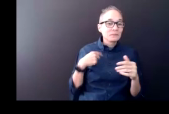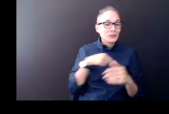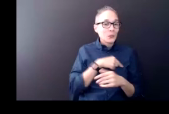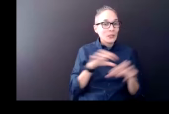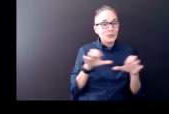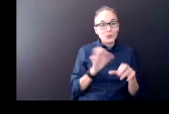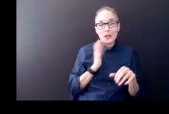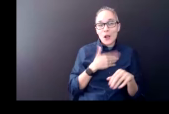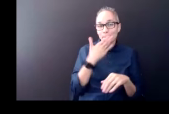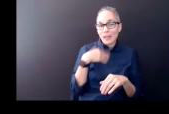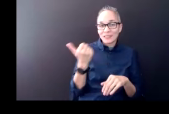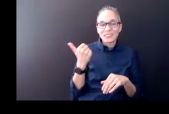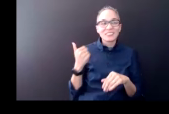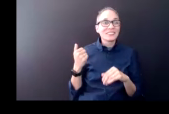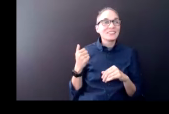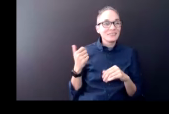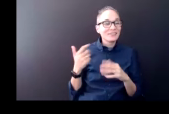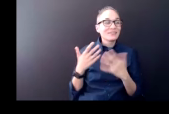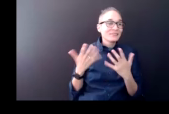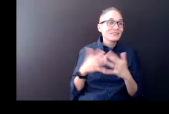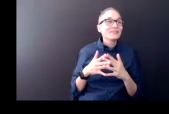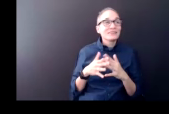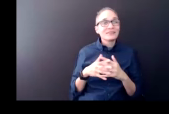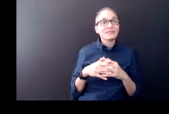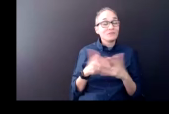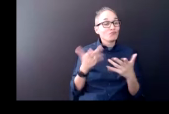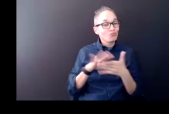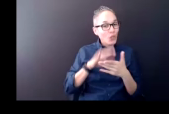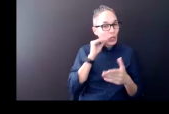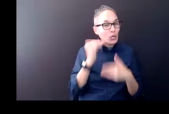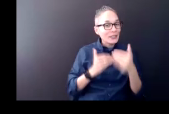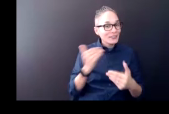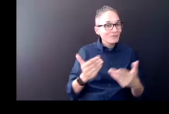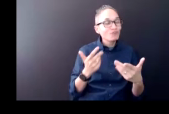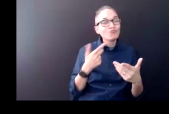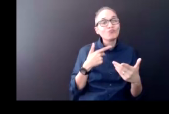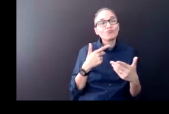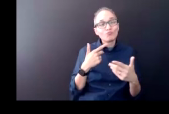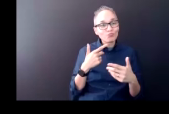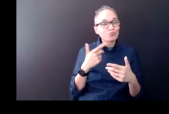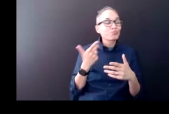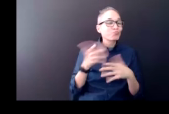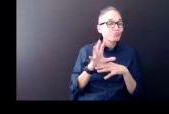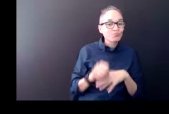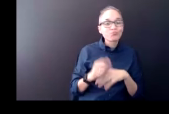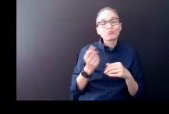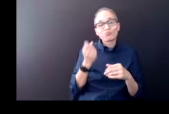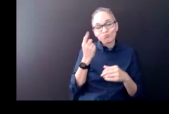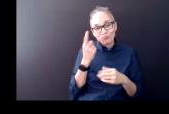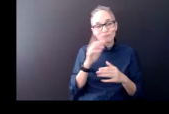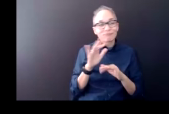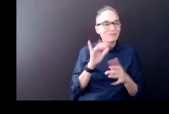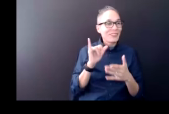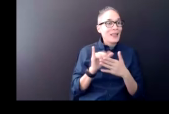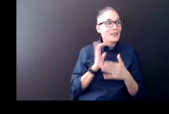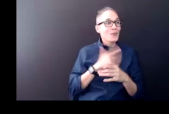we're doing the best we can, to do the best we can. We're learning as we go along, and we're comprehending what we're doing, hopefully, and that's part of